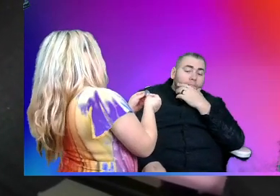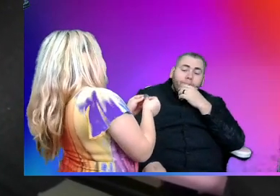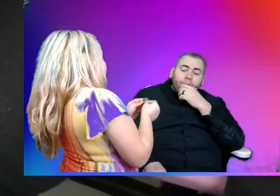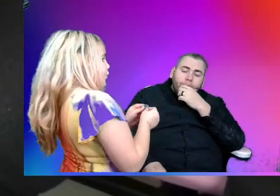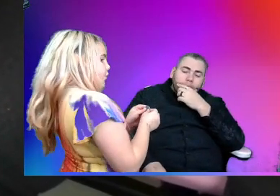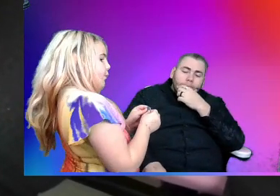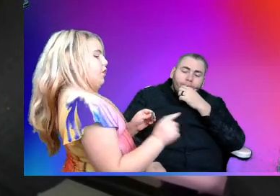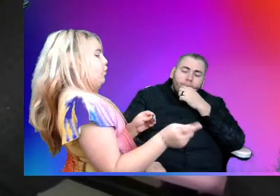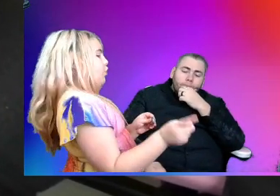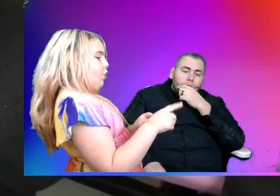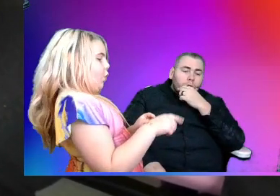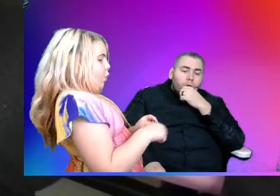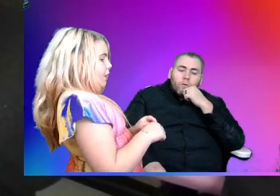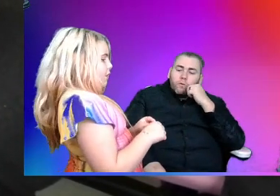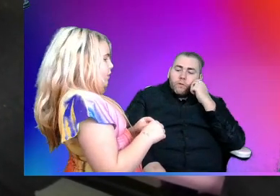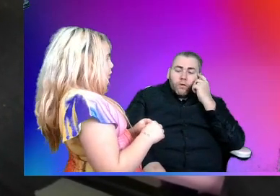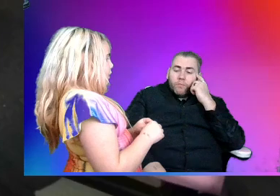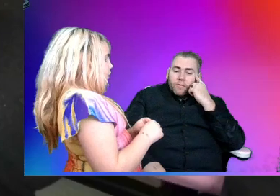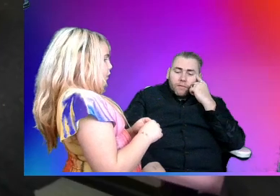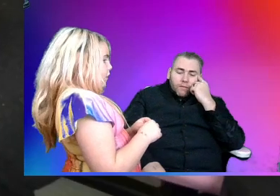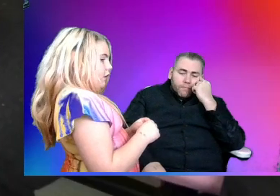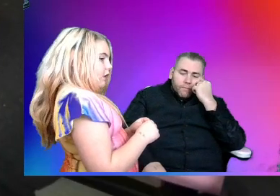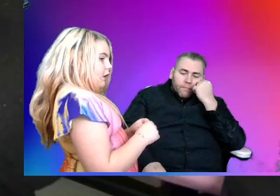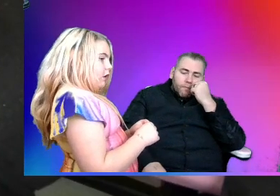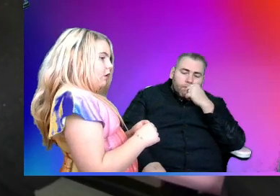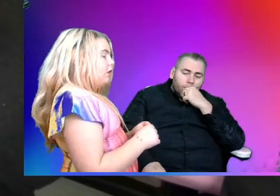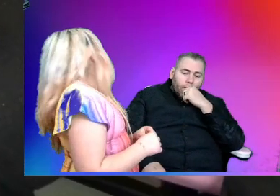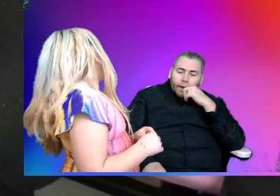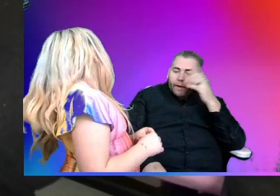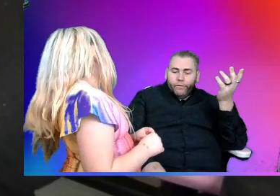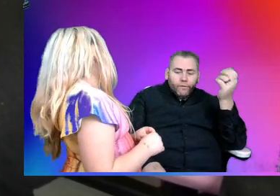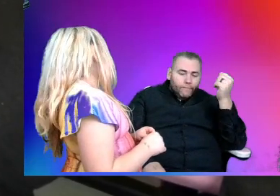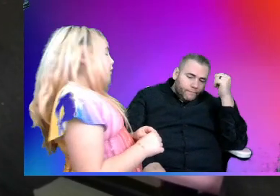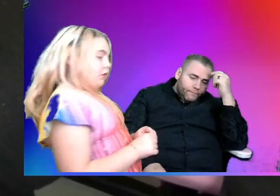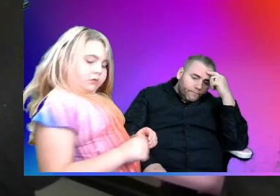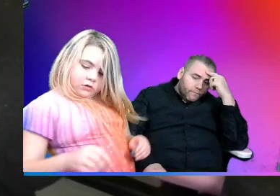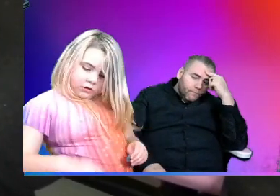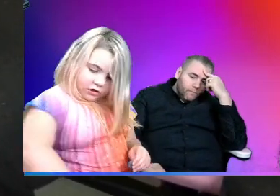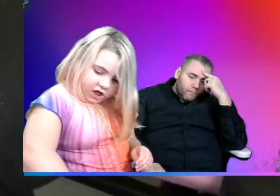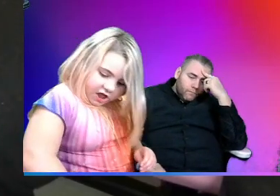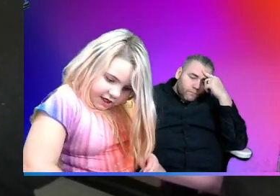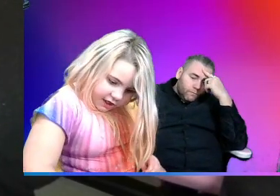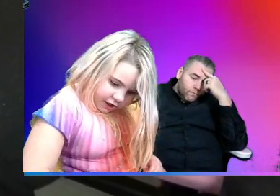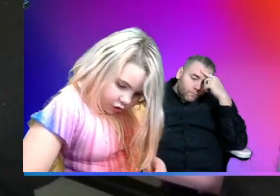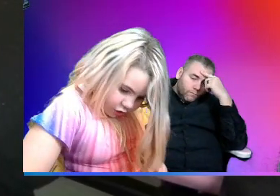what? Another piece. There's another piece? Yeah. I don't know.